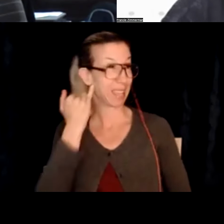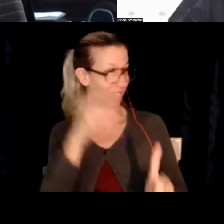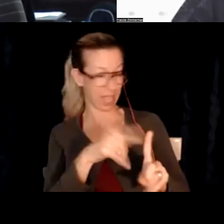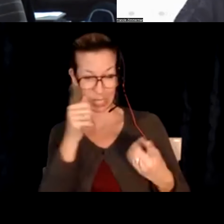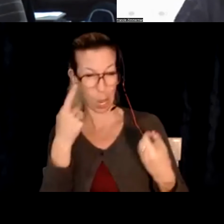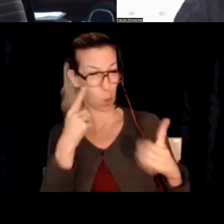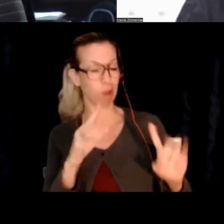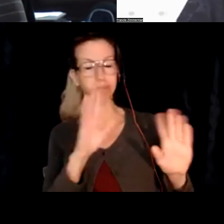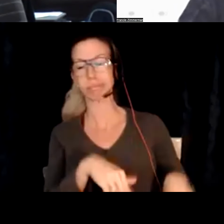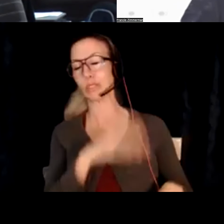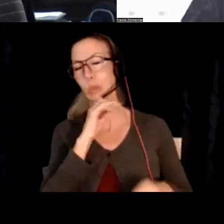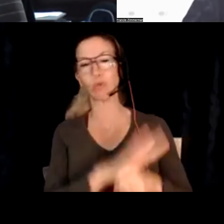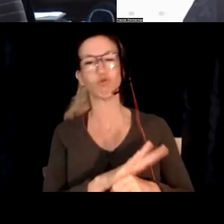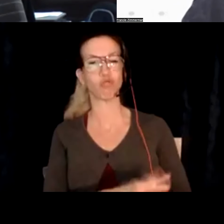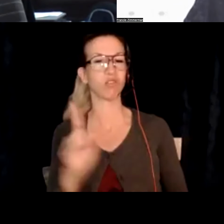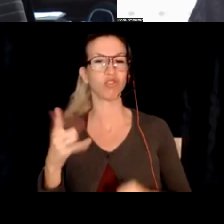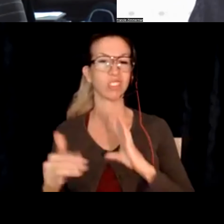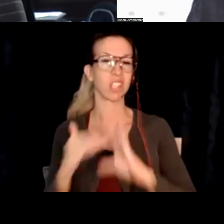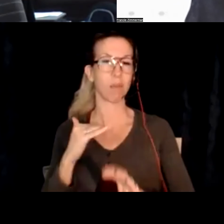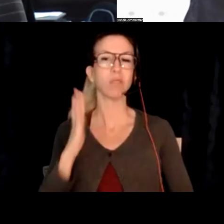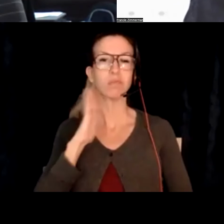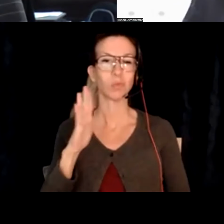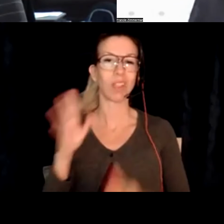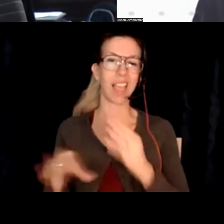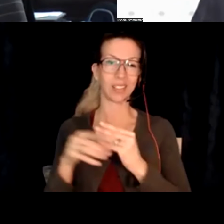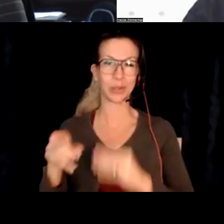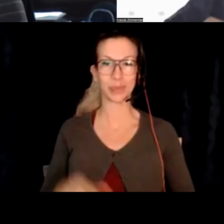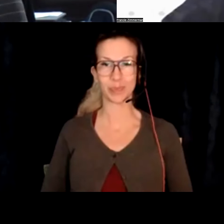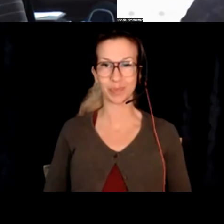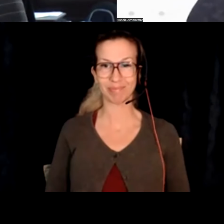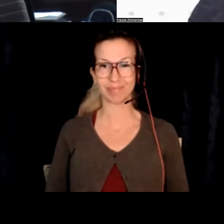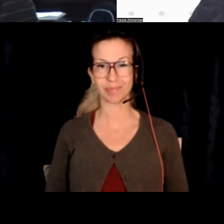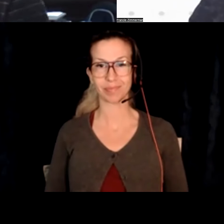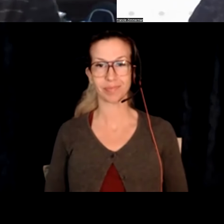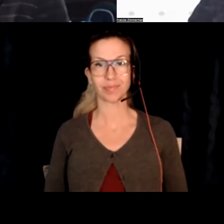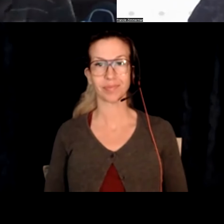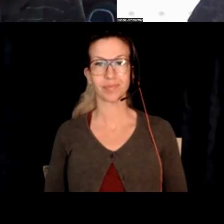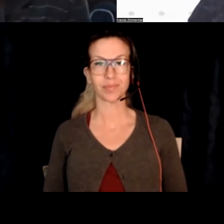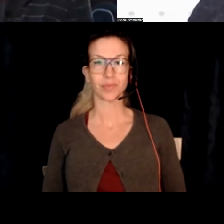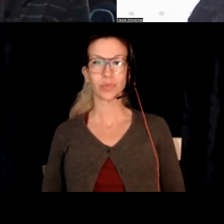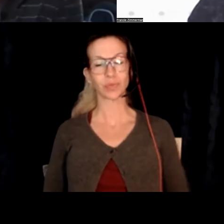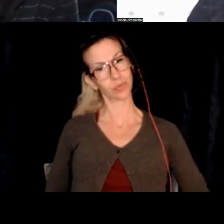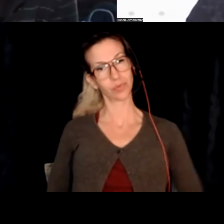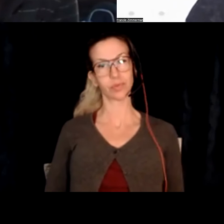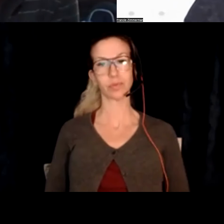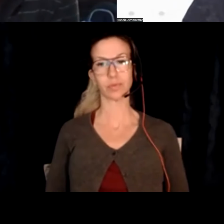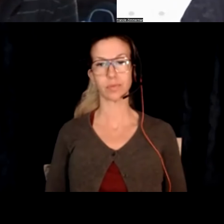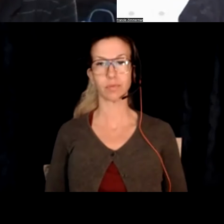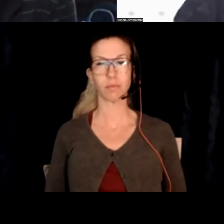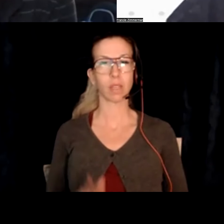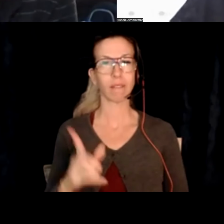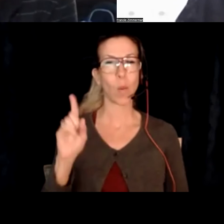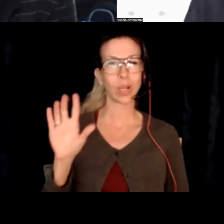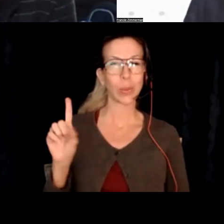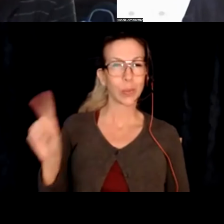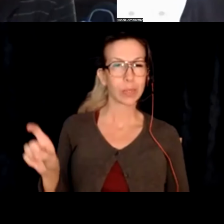don't stress about it. Send Francie an email. We'll add you. We'll love to enhance our list. Yes, yes. Just a question. It